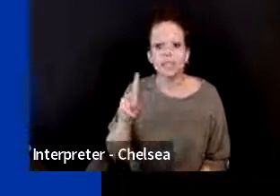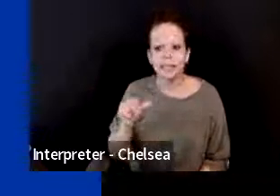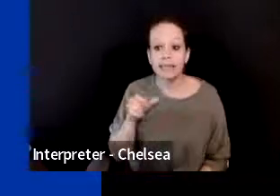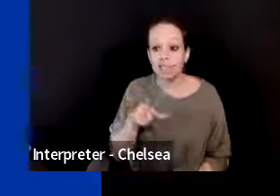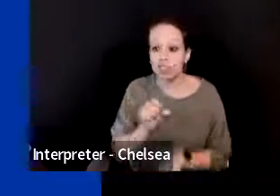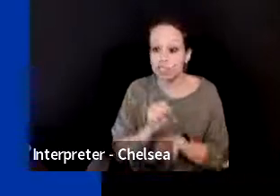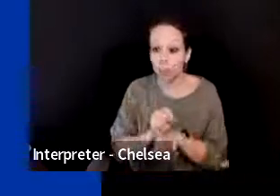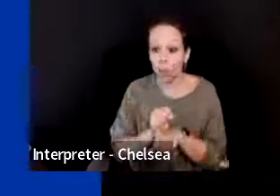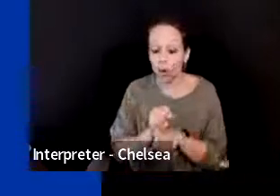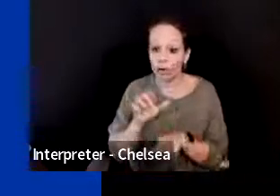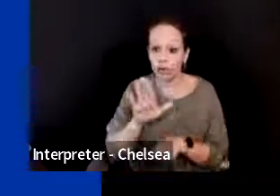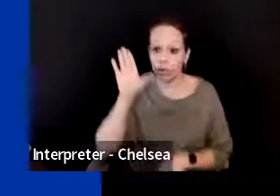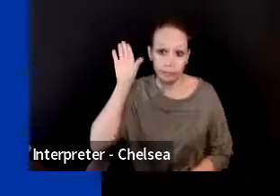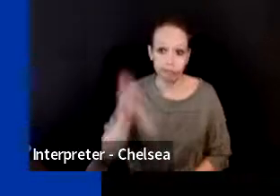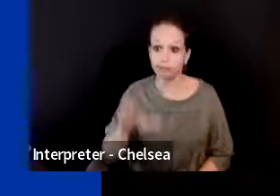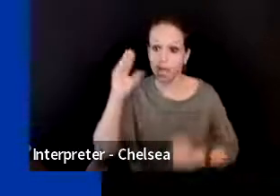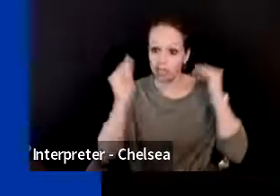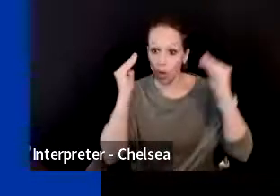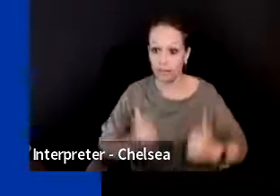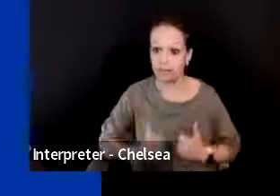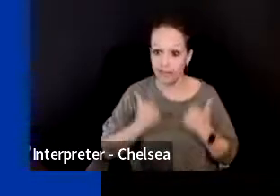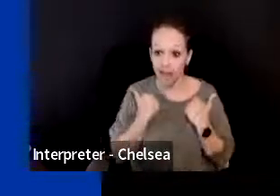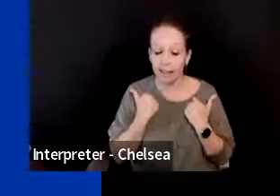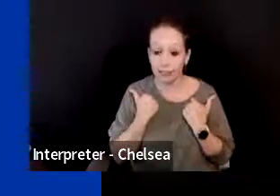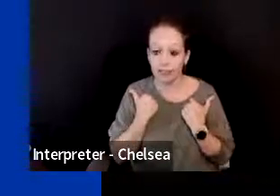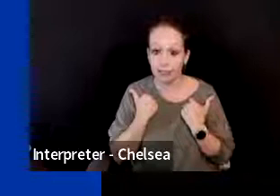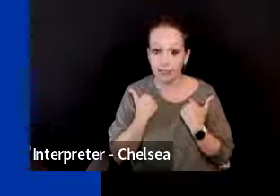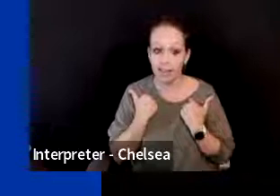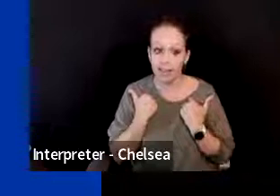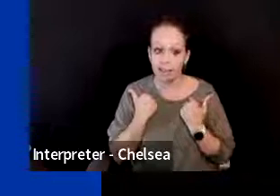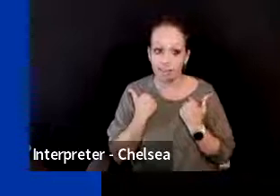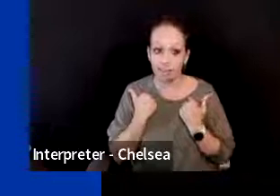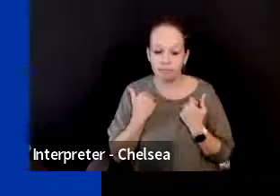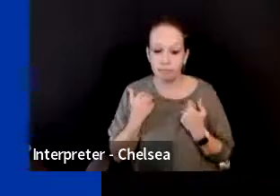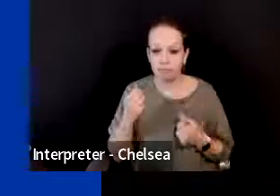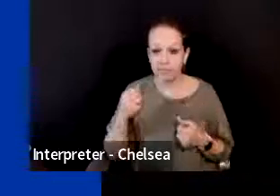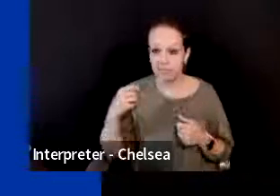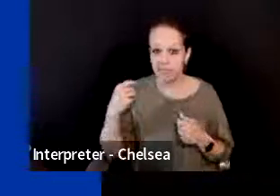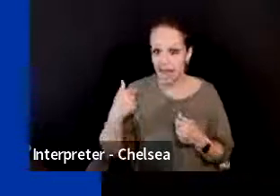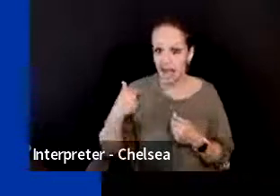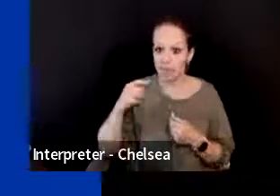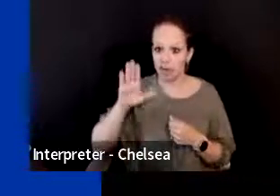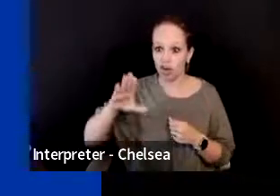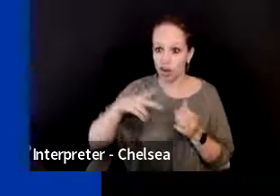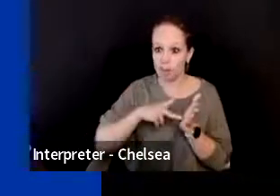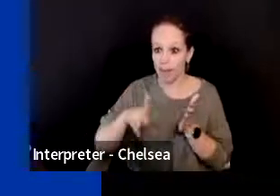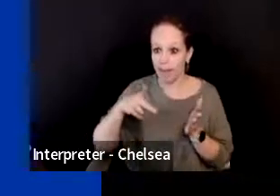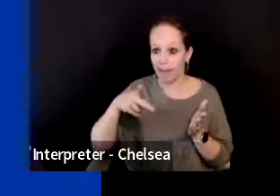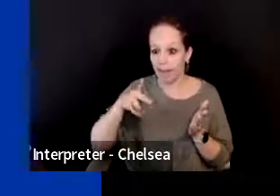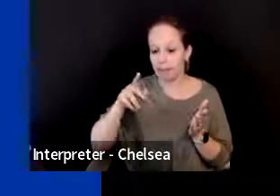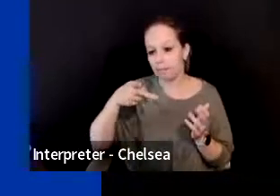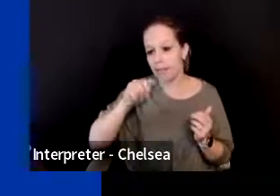of her adult life that I know of. And certainly since I have been in this role in her life since 2003 until,